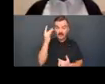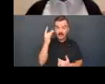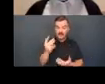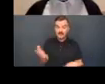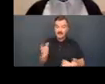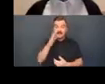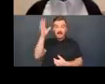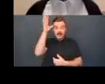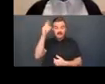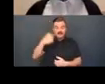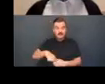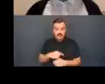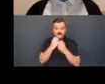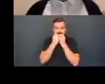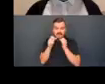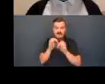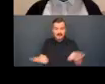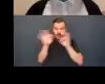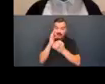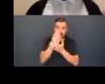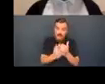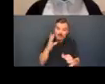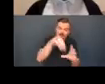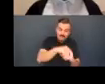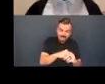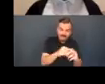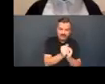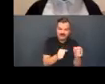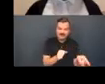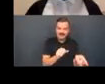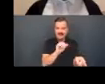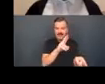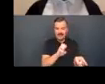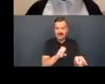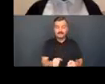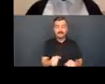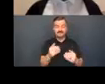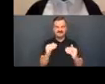essential in the circle of care. Next slide.